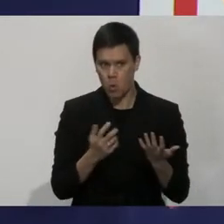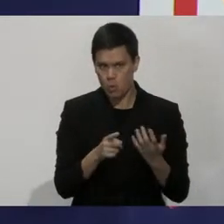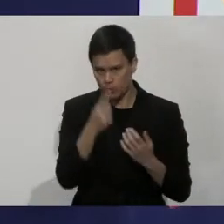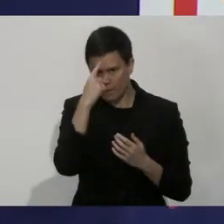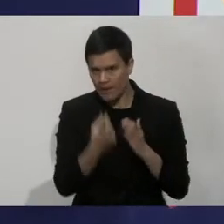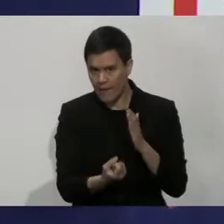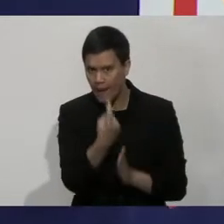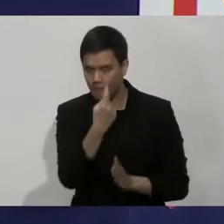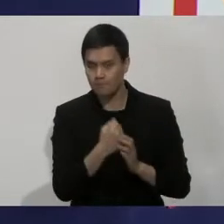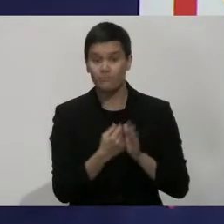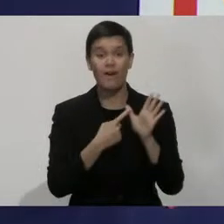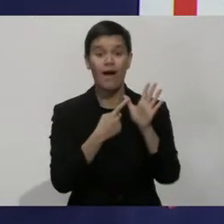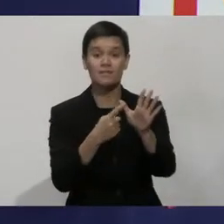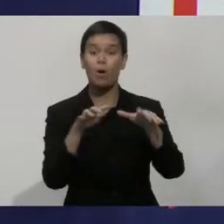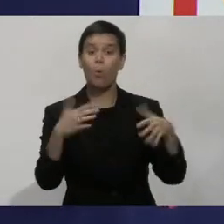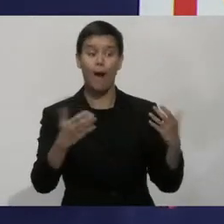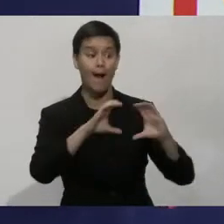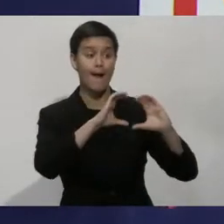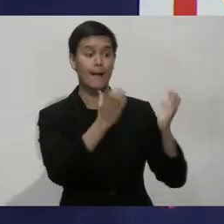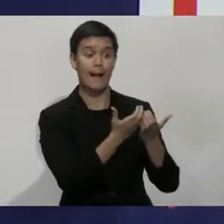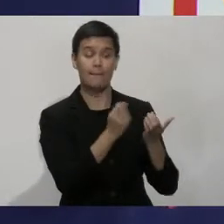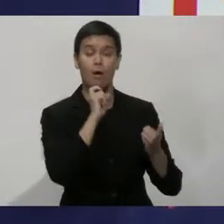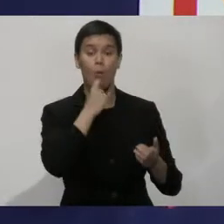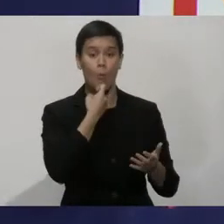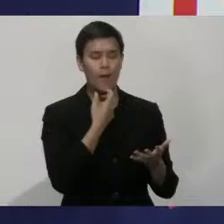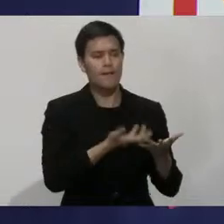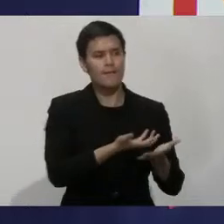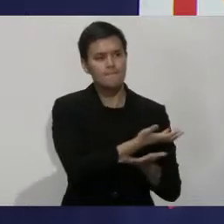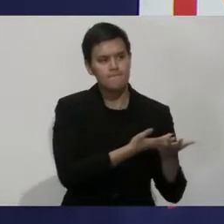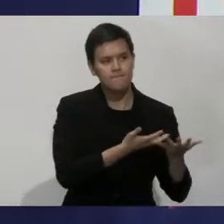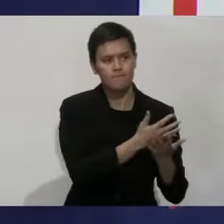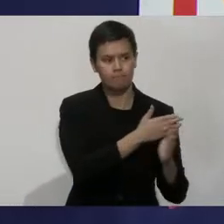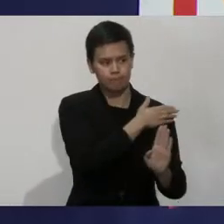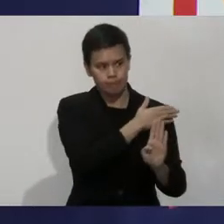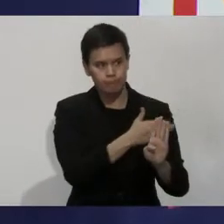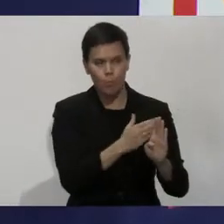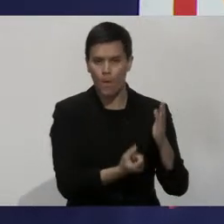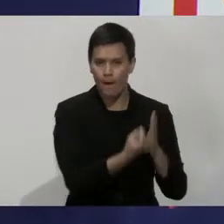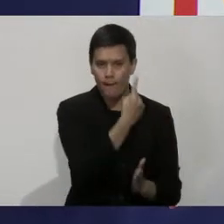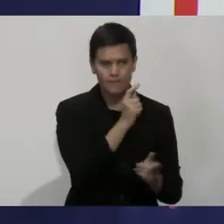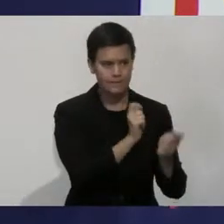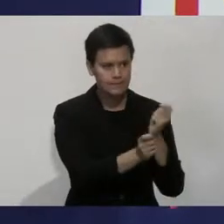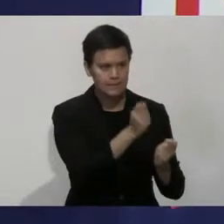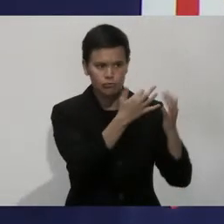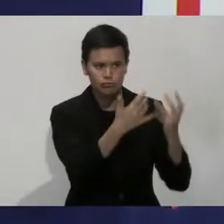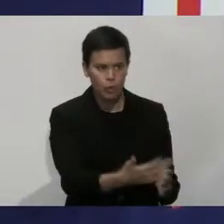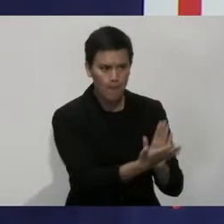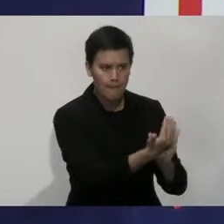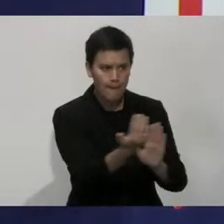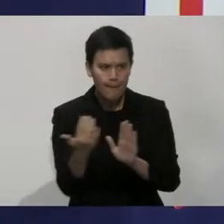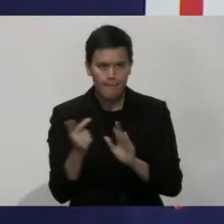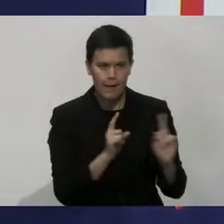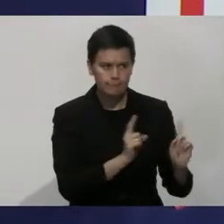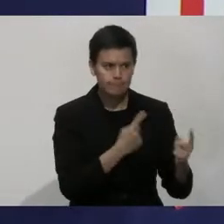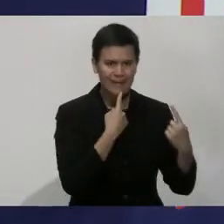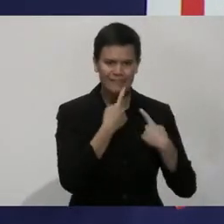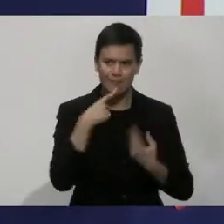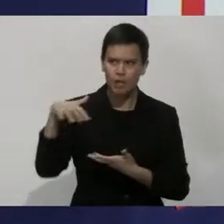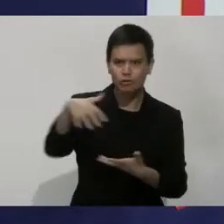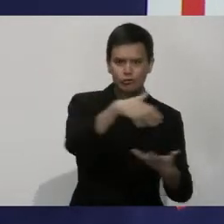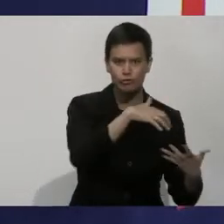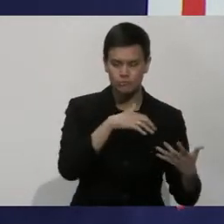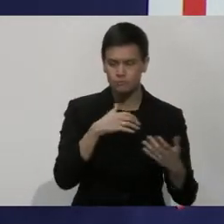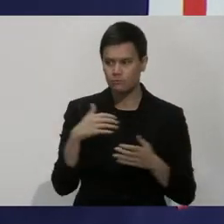cluster. We'll be looking at the test results from the surge of testing we've done across the community and the surge of testing that we've done around the border and